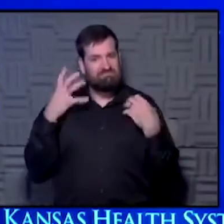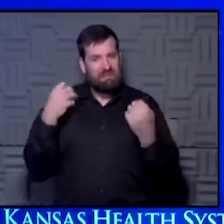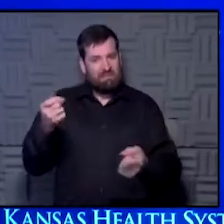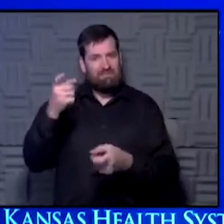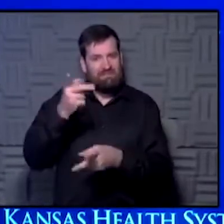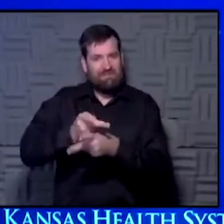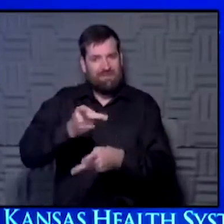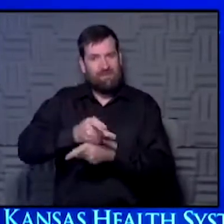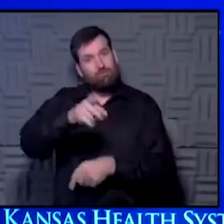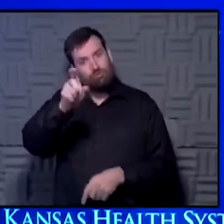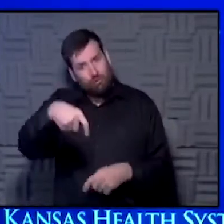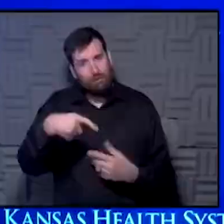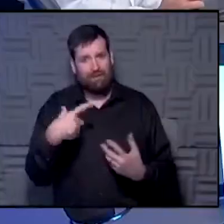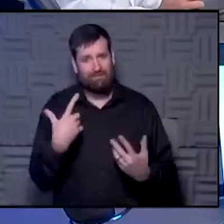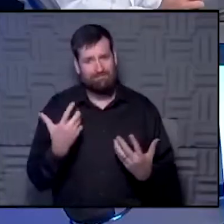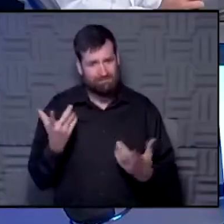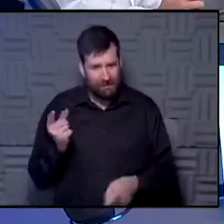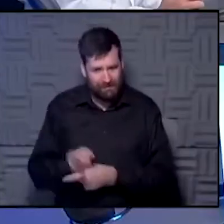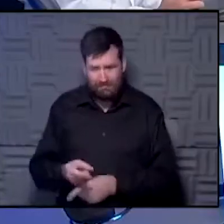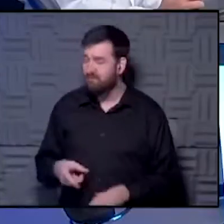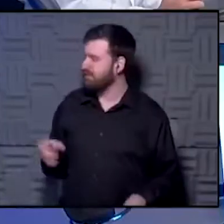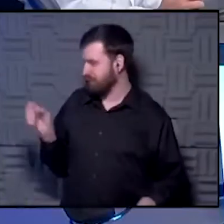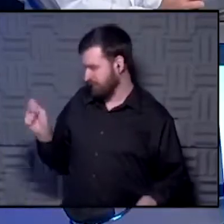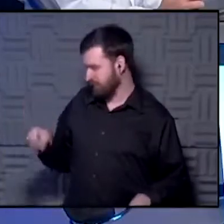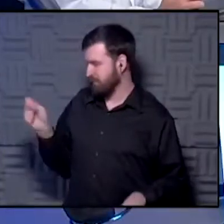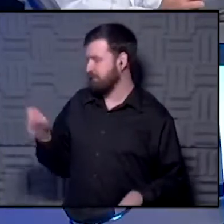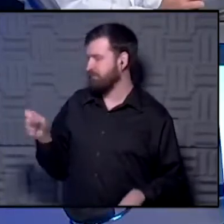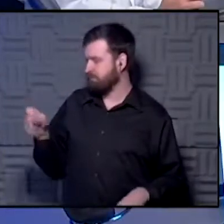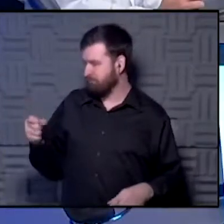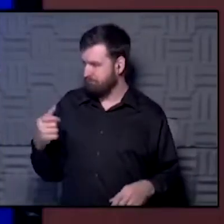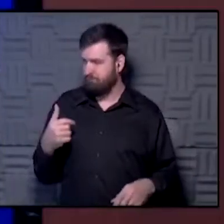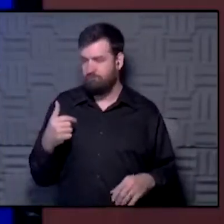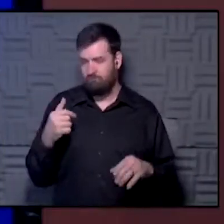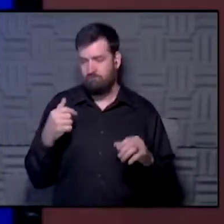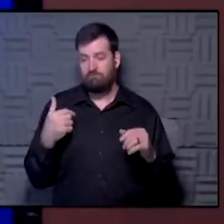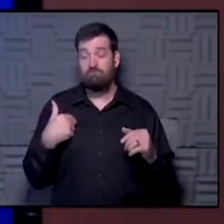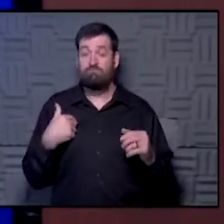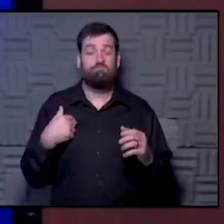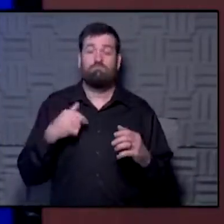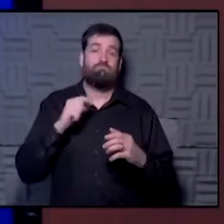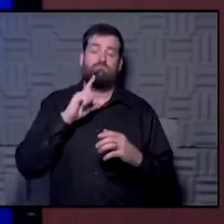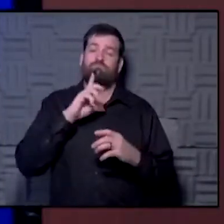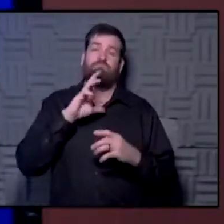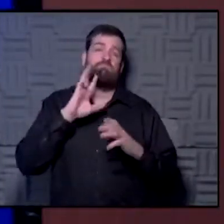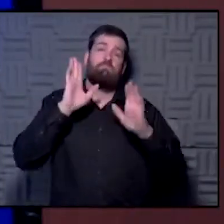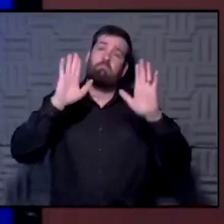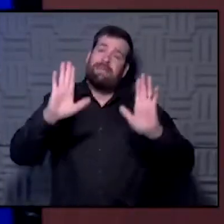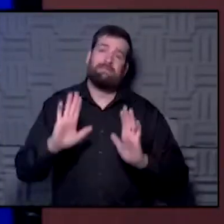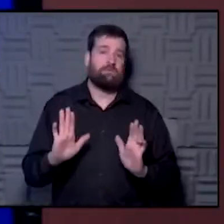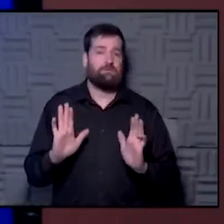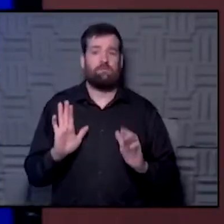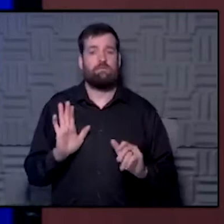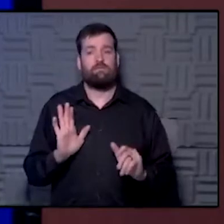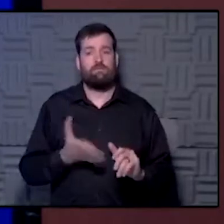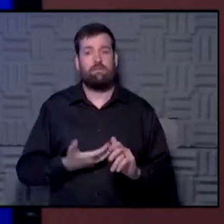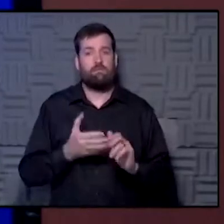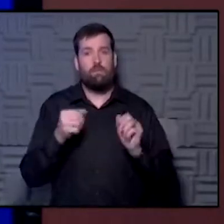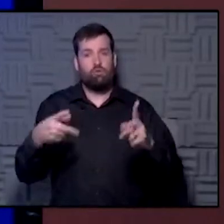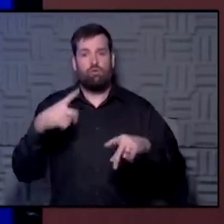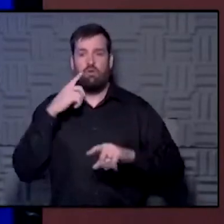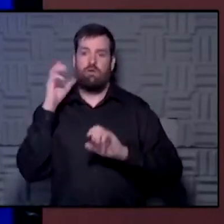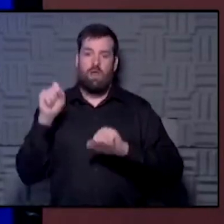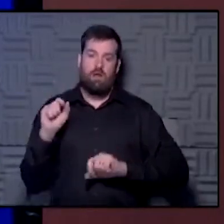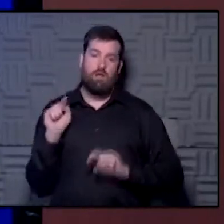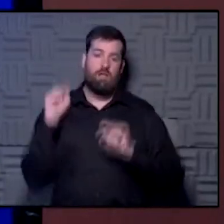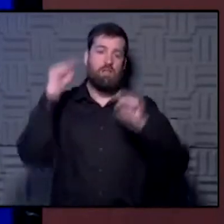be as a society, right? Absolutely. Everyone where we working. can. What's been wonderful about our opportunity when we can go on site and do boot